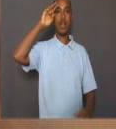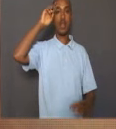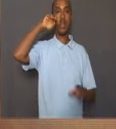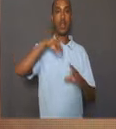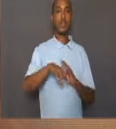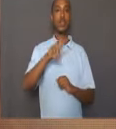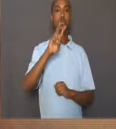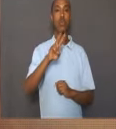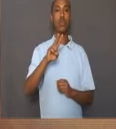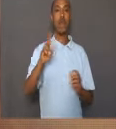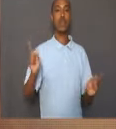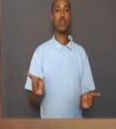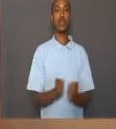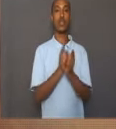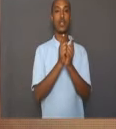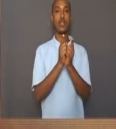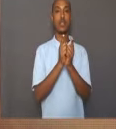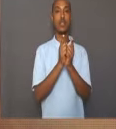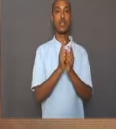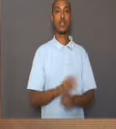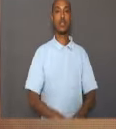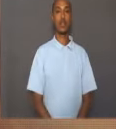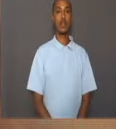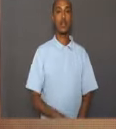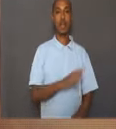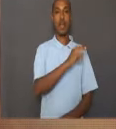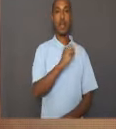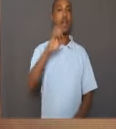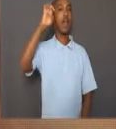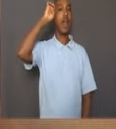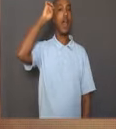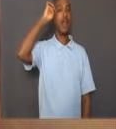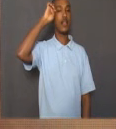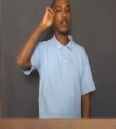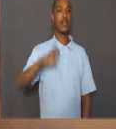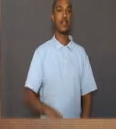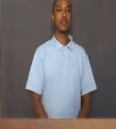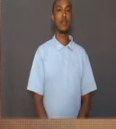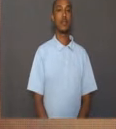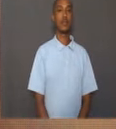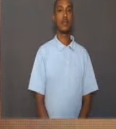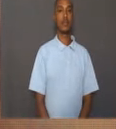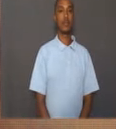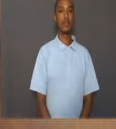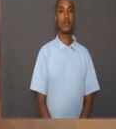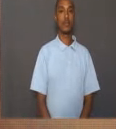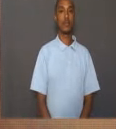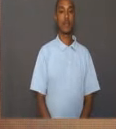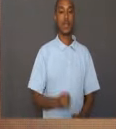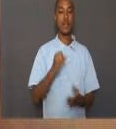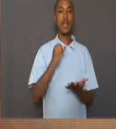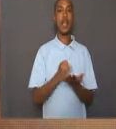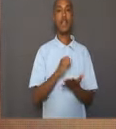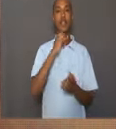2 associates, Hans Geiger and Ernest Marsden. It was called